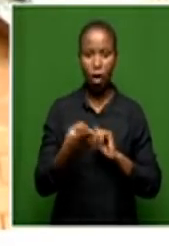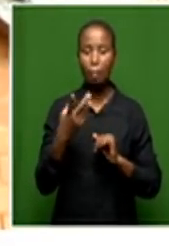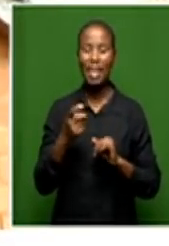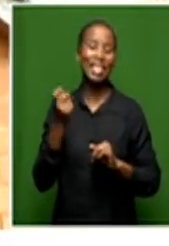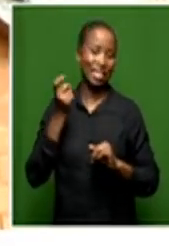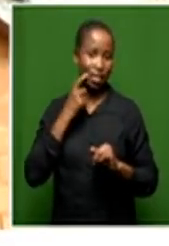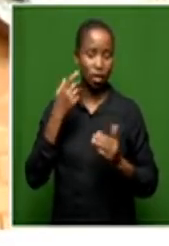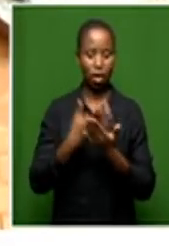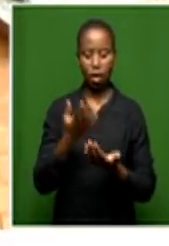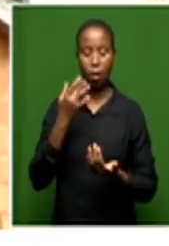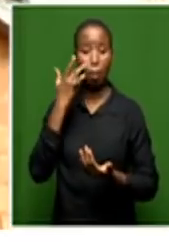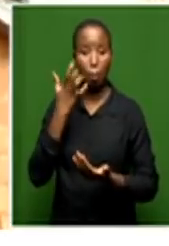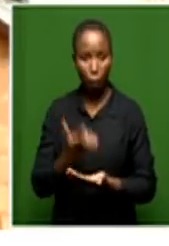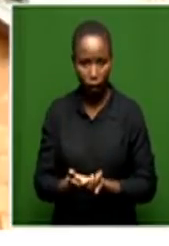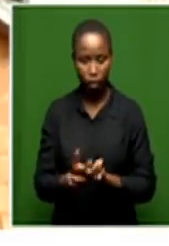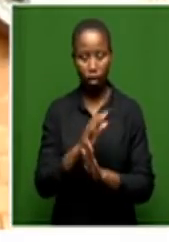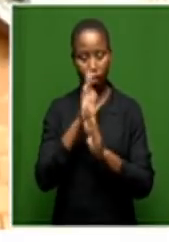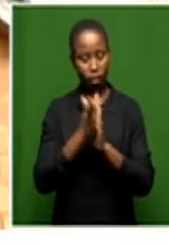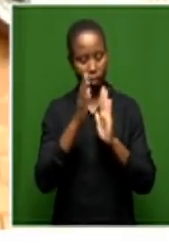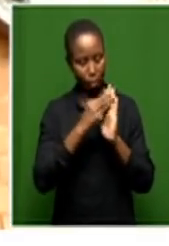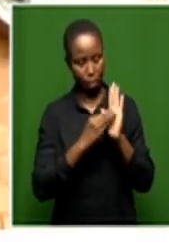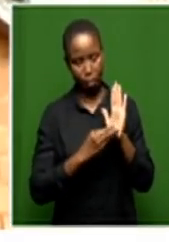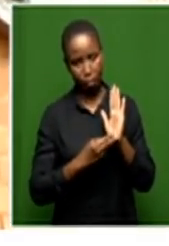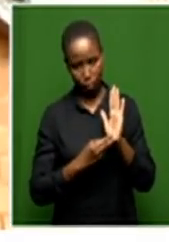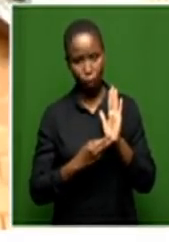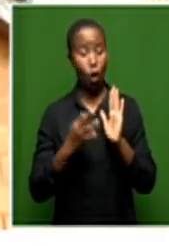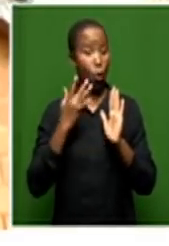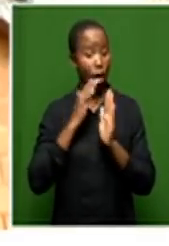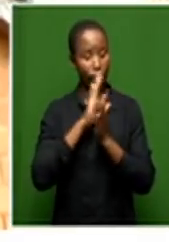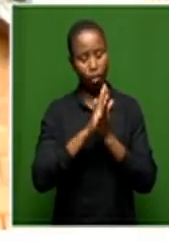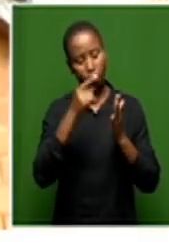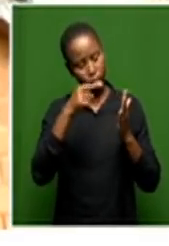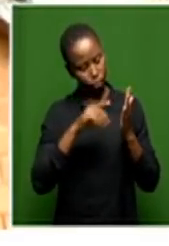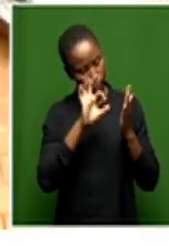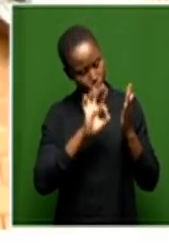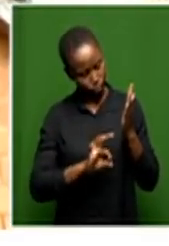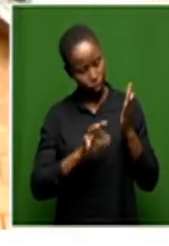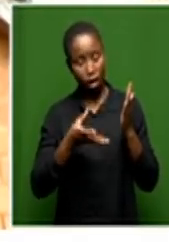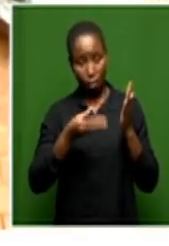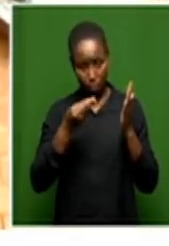have all the elements, or all the elements are there. Hence, once you've ticked all the boxes, it's easy to say yes,